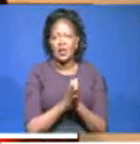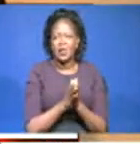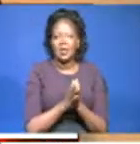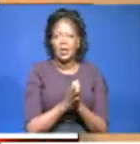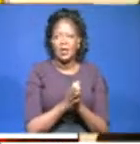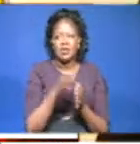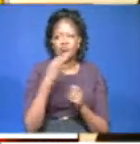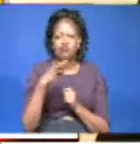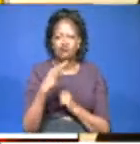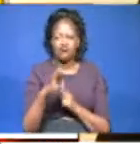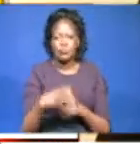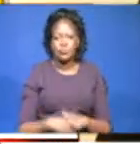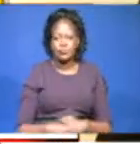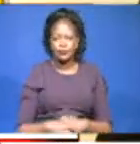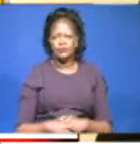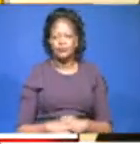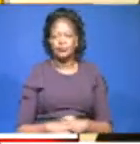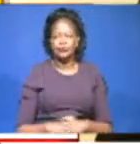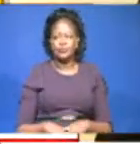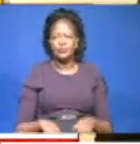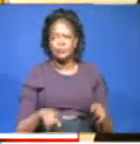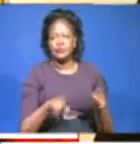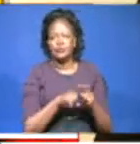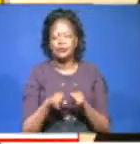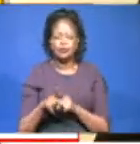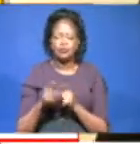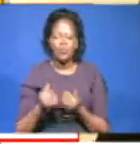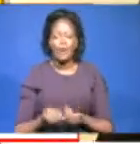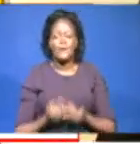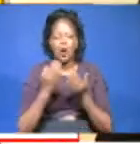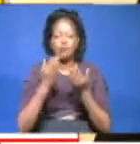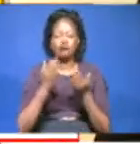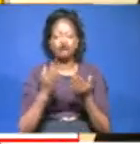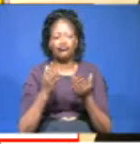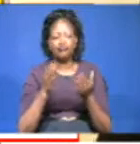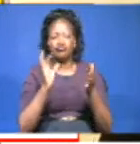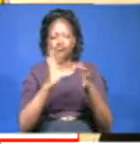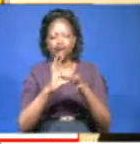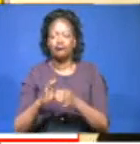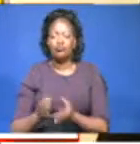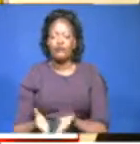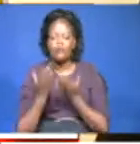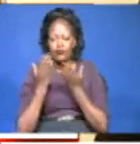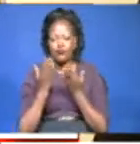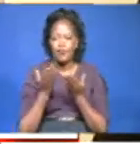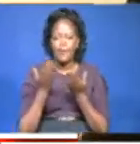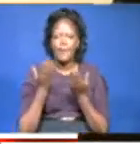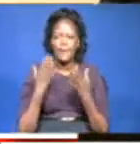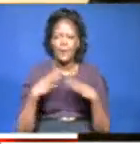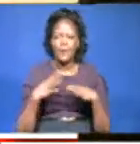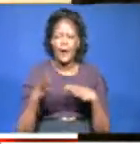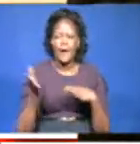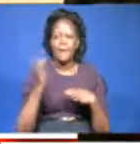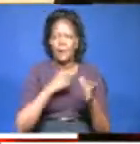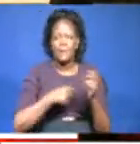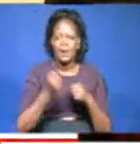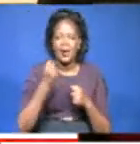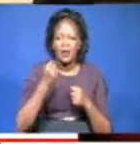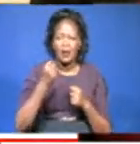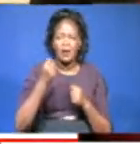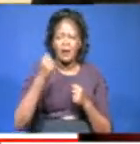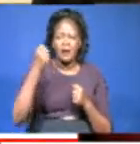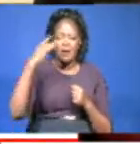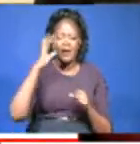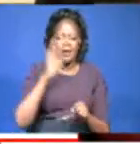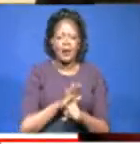vegetables. As the supply chains have improved versus last year, people are going back to buying, you know, electronics a lot because they